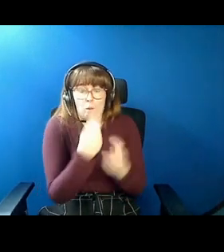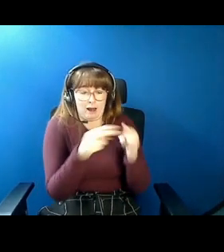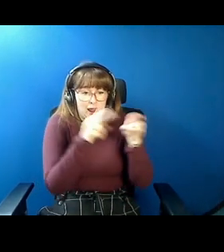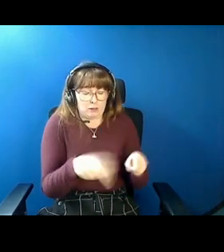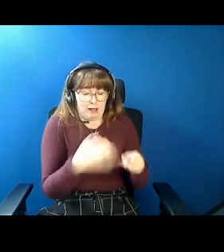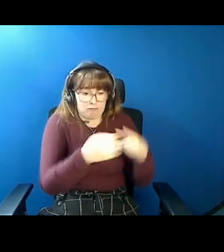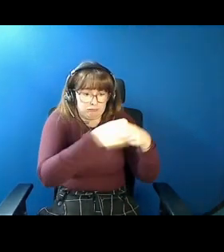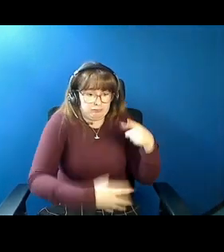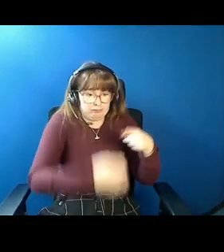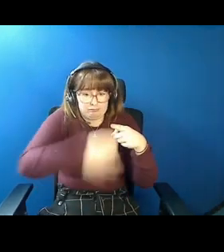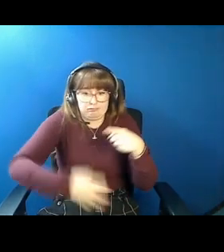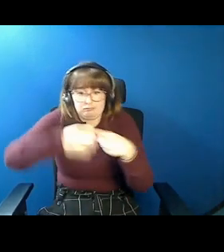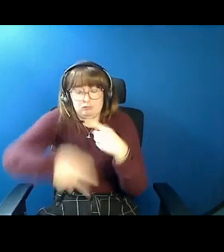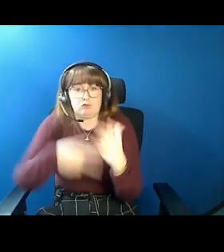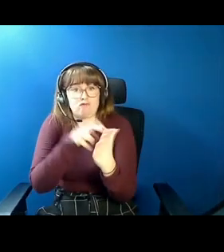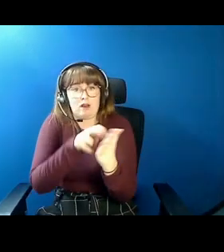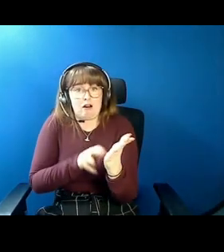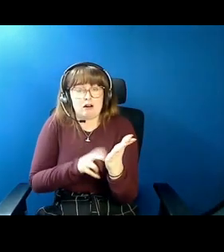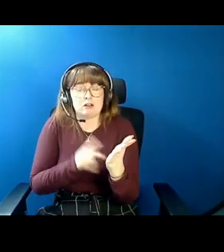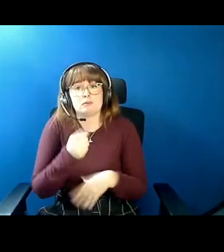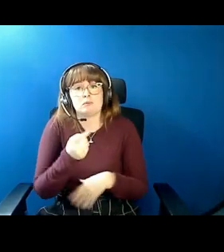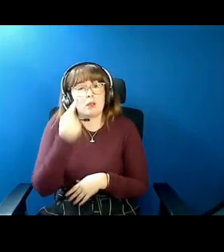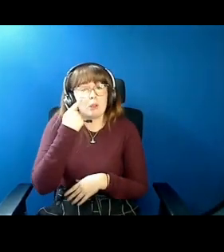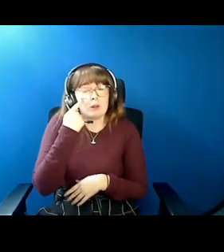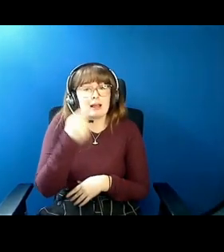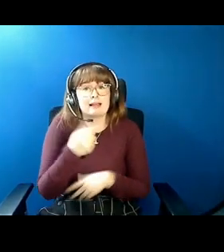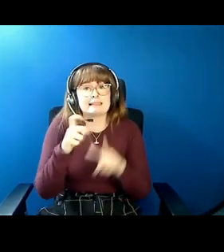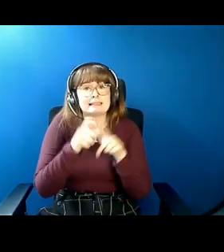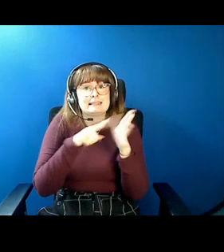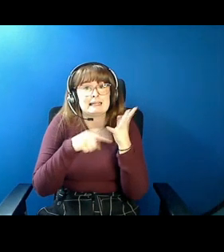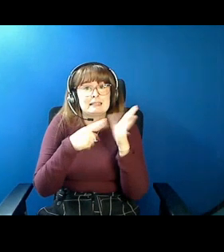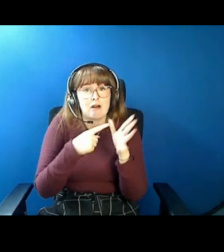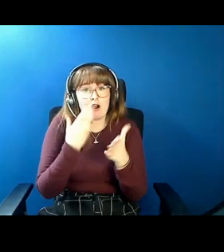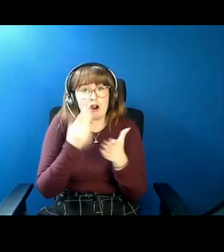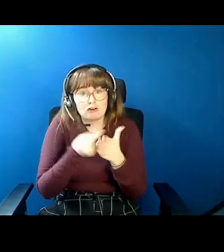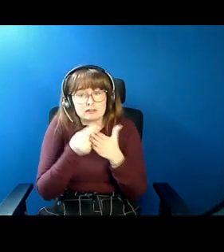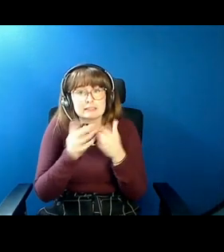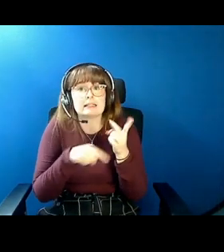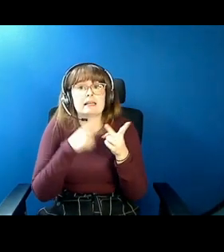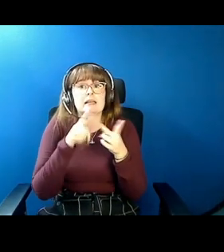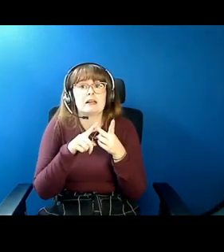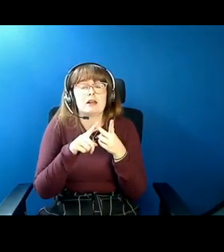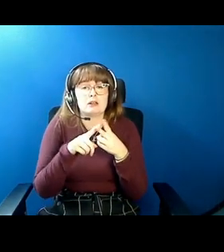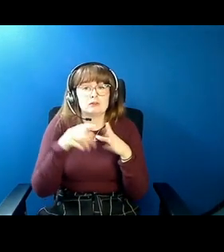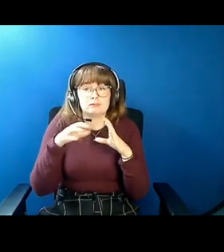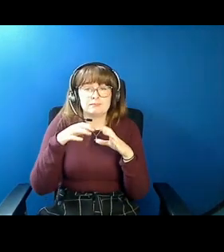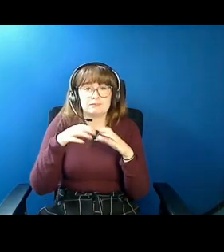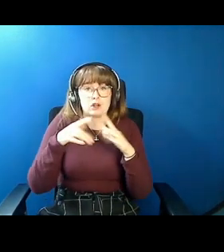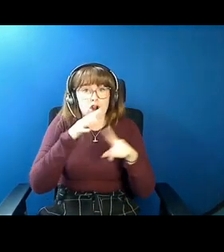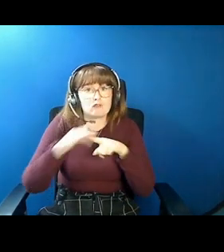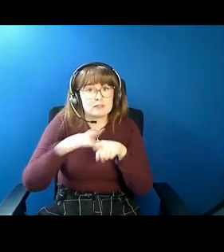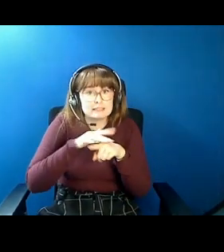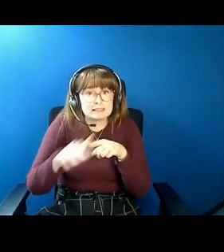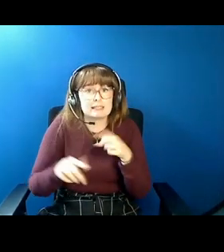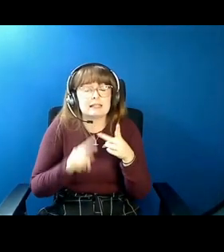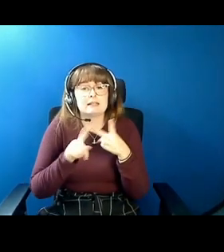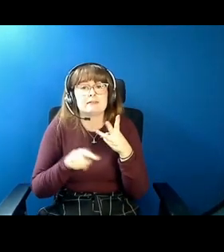different data sources, we consider elements such as data currency, so prioritizing sources that are more current. We consider trust of the data